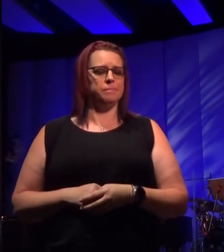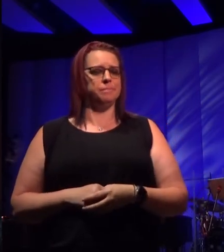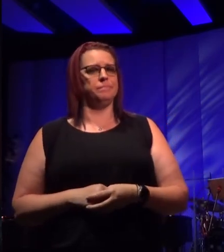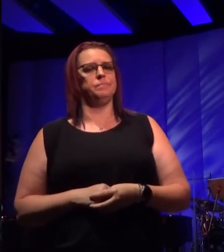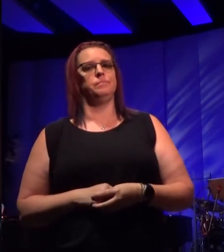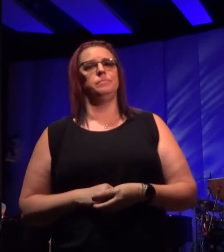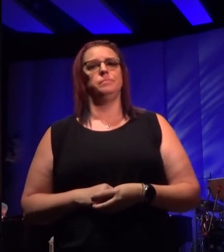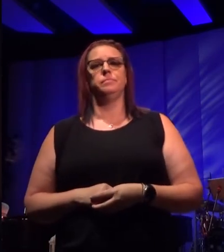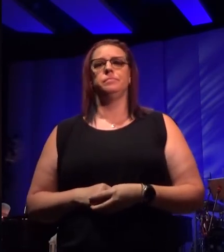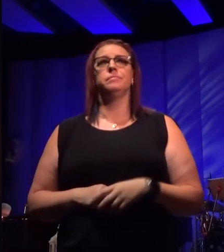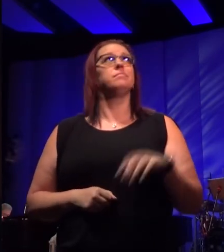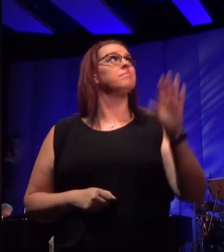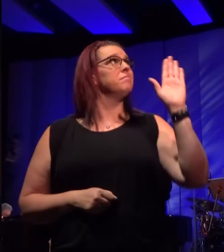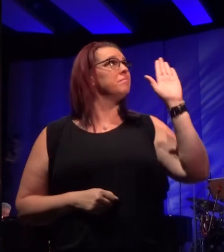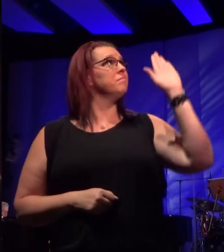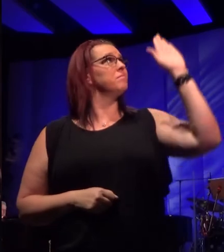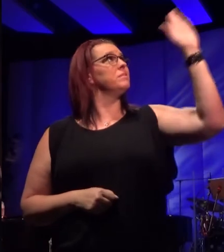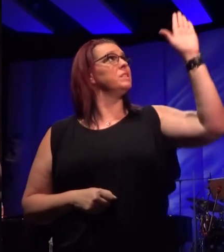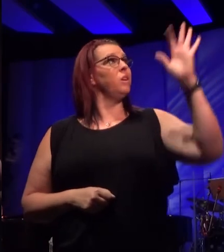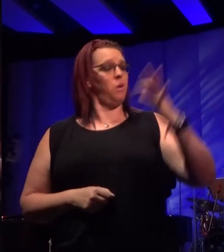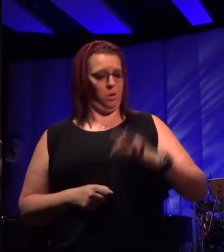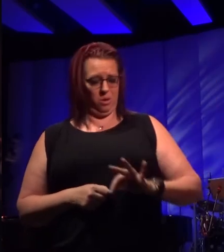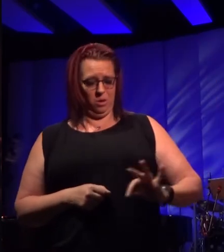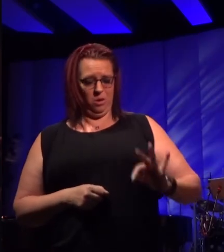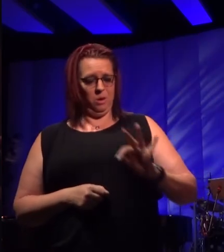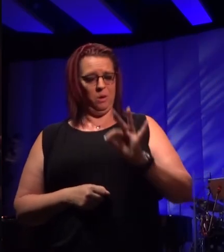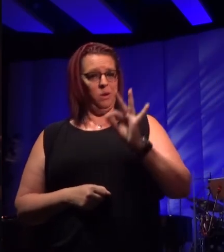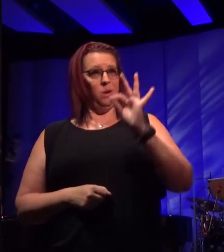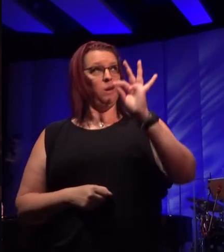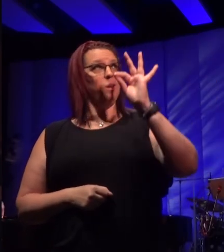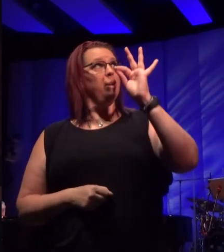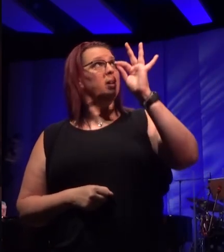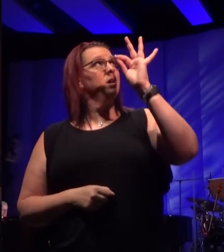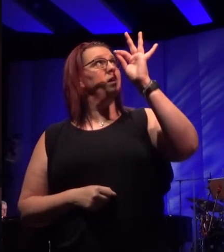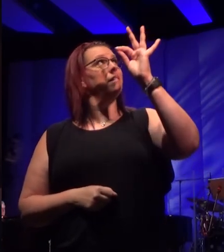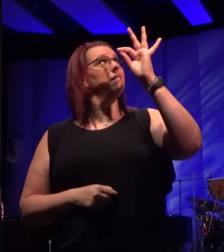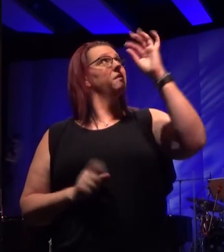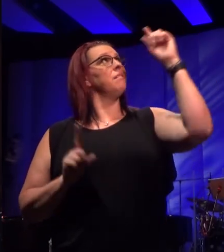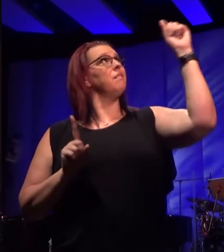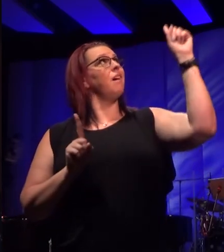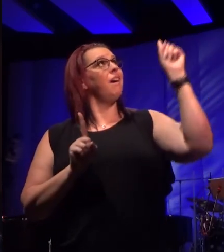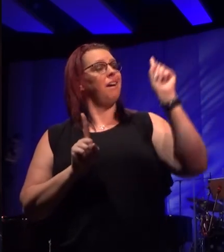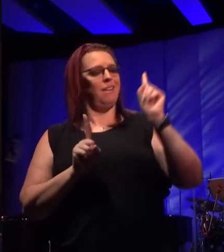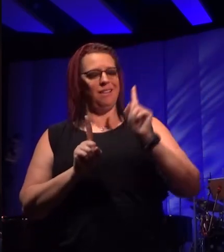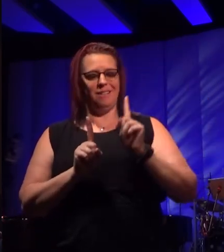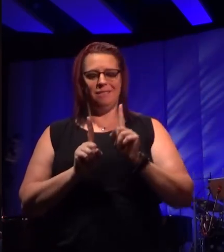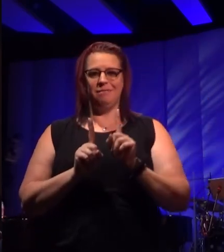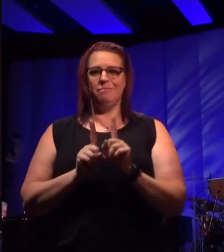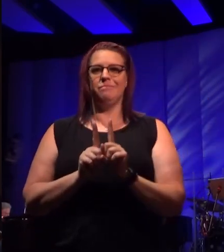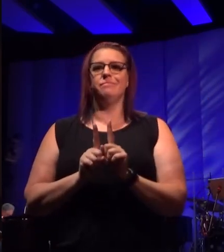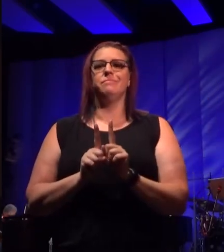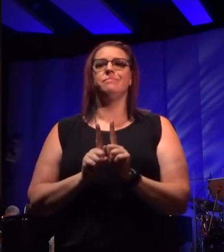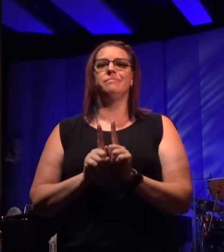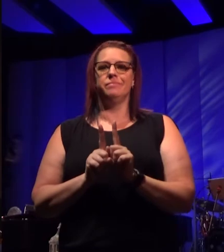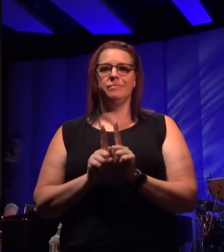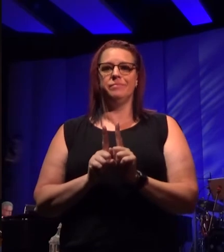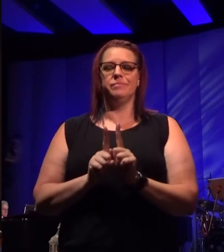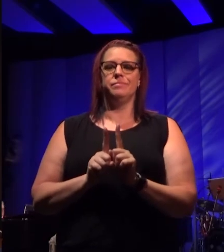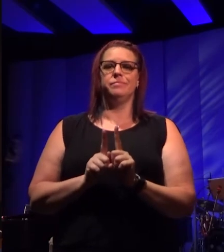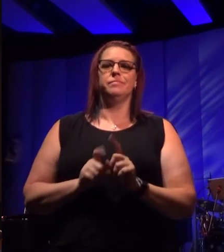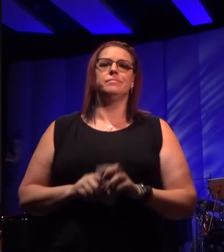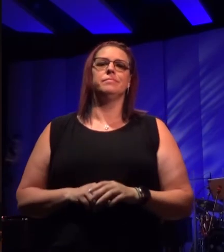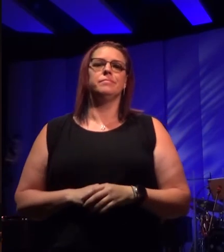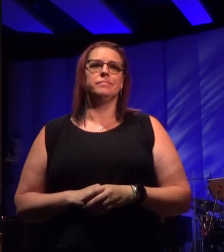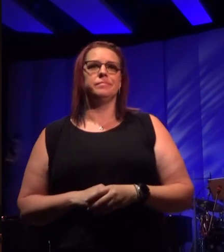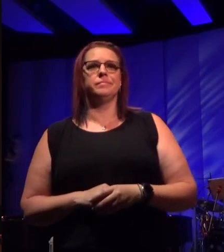in the presence of mine enemies.